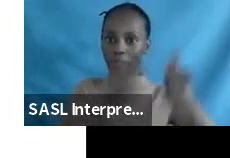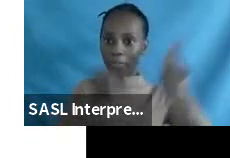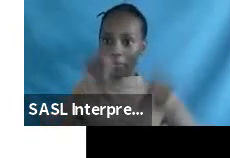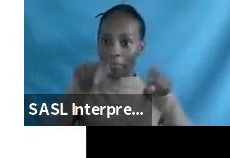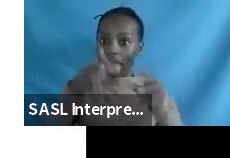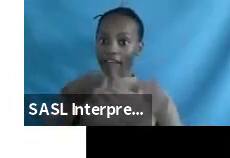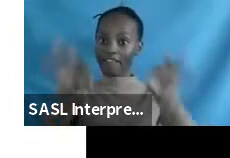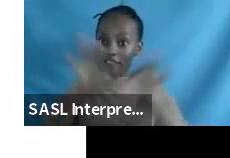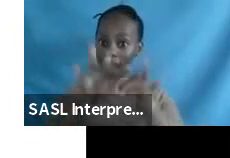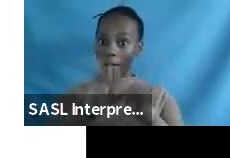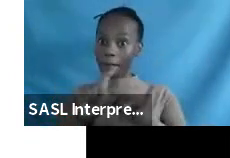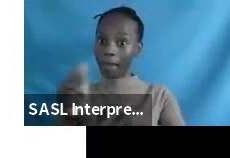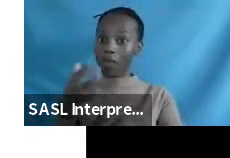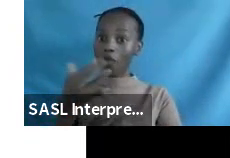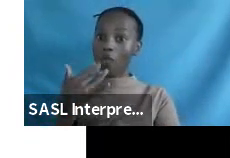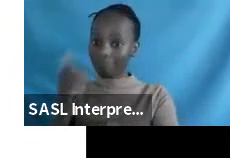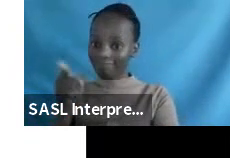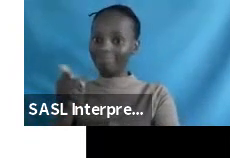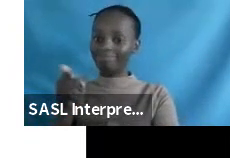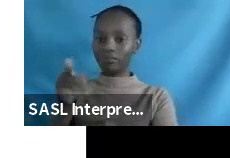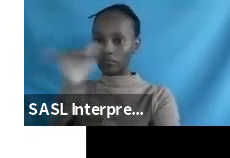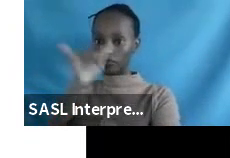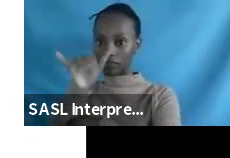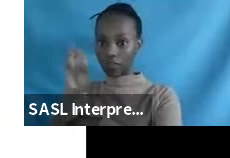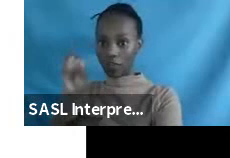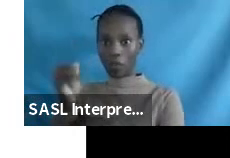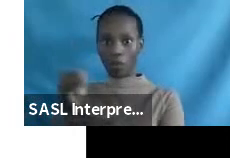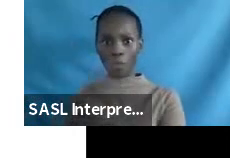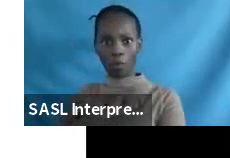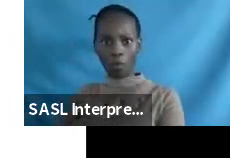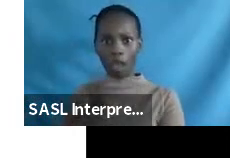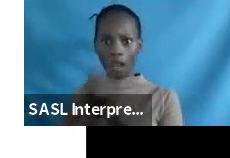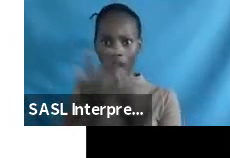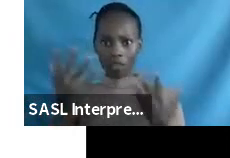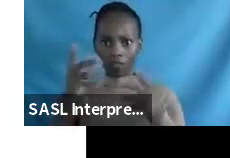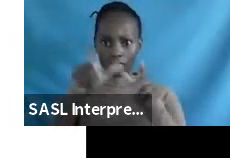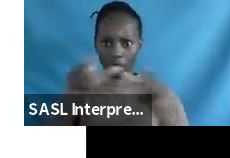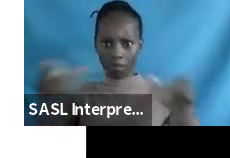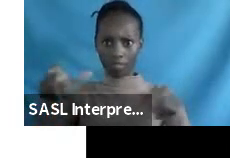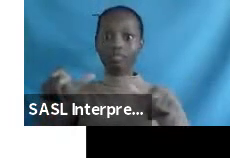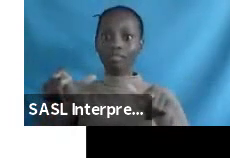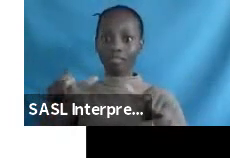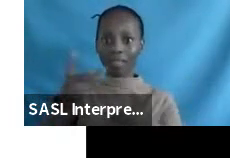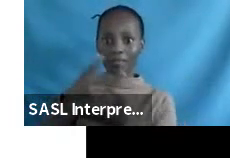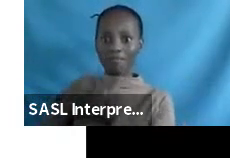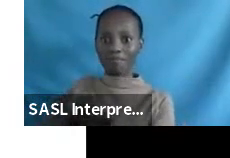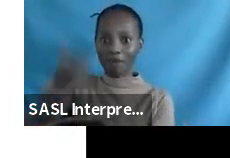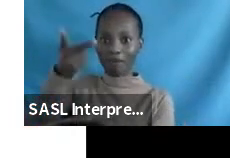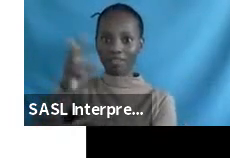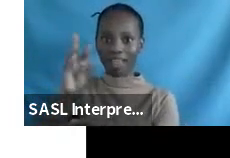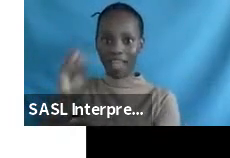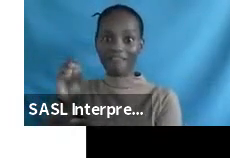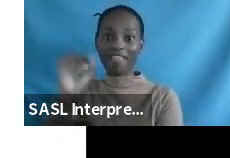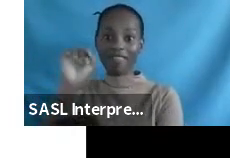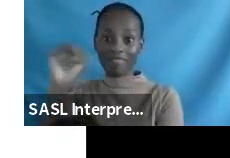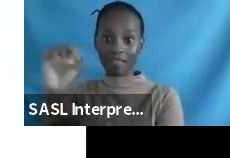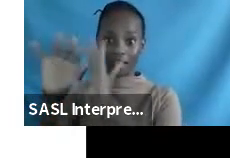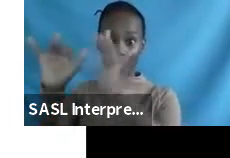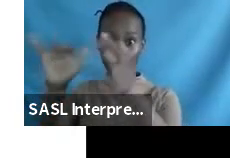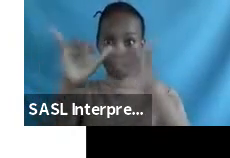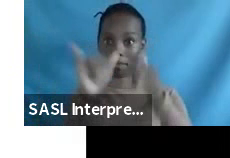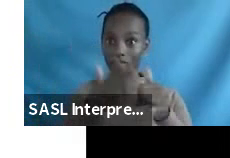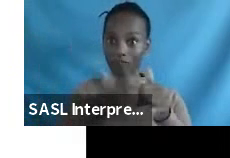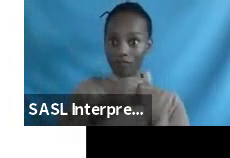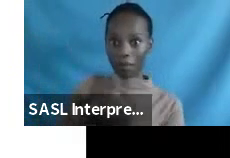fiscus, because everybody wants to make profit out of the enterprise that they have. And we shouldn't be surprised when we see